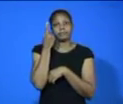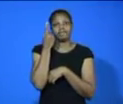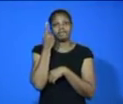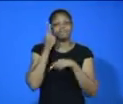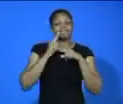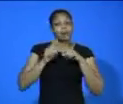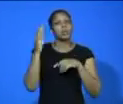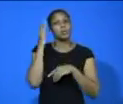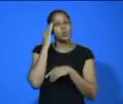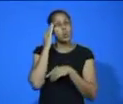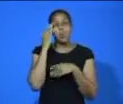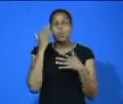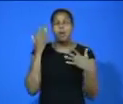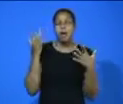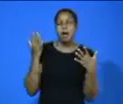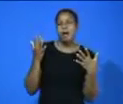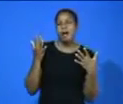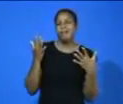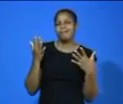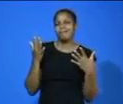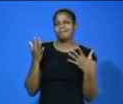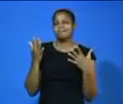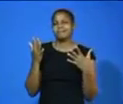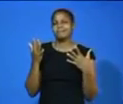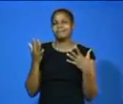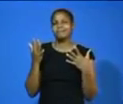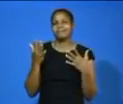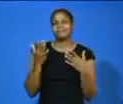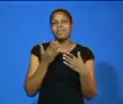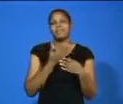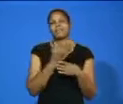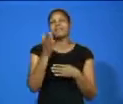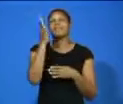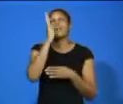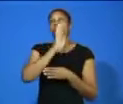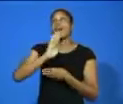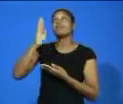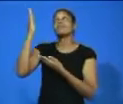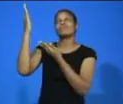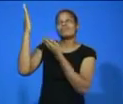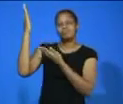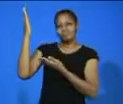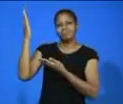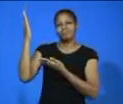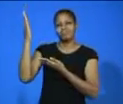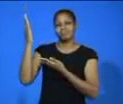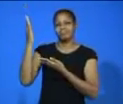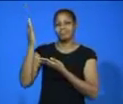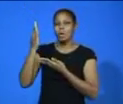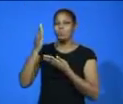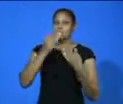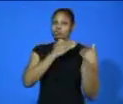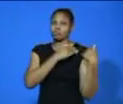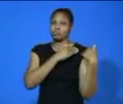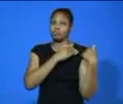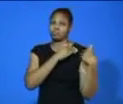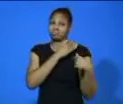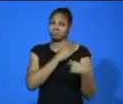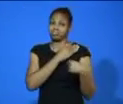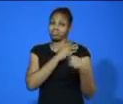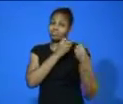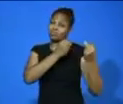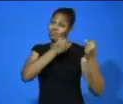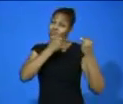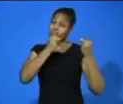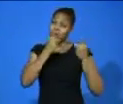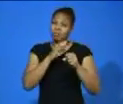But I know this, that there is a God whose shoulder is strong enough and broad enough,